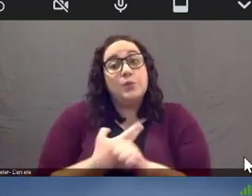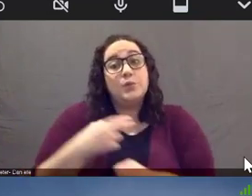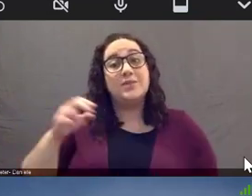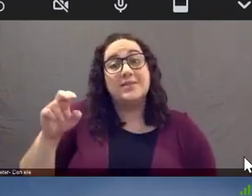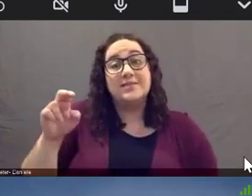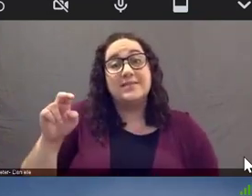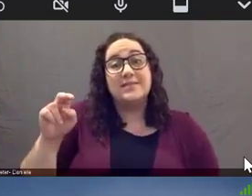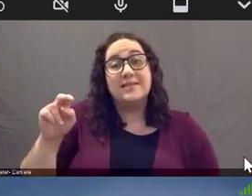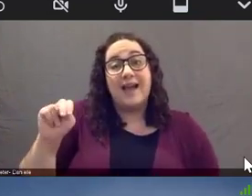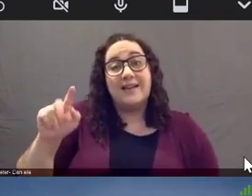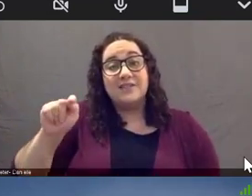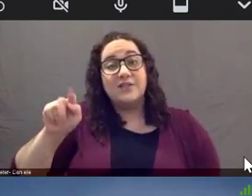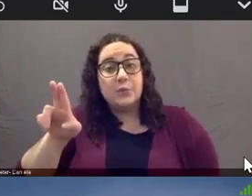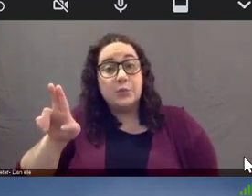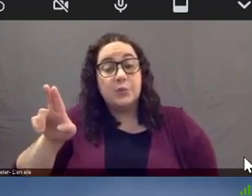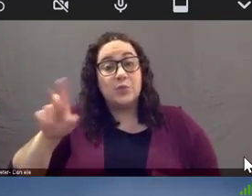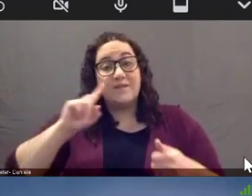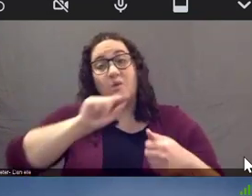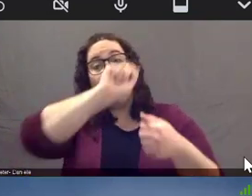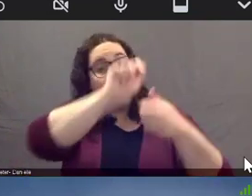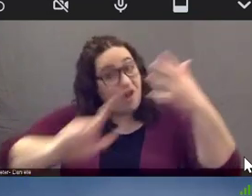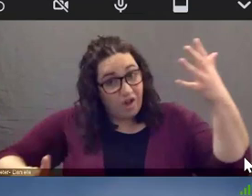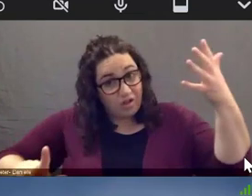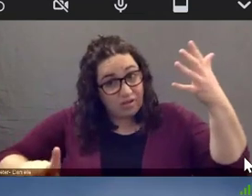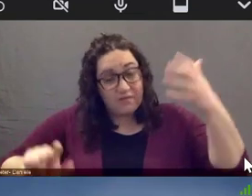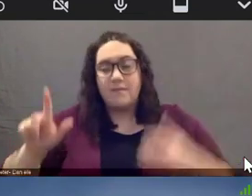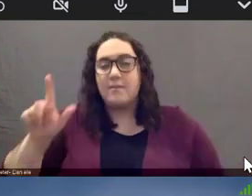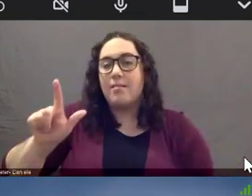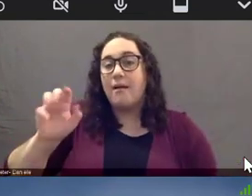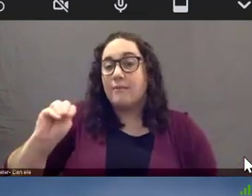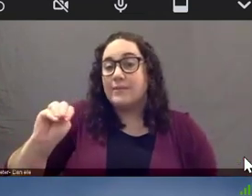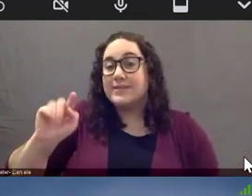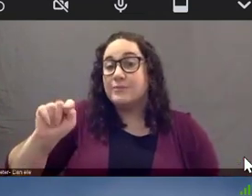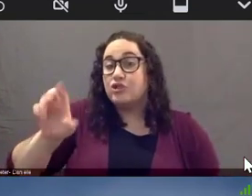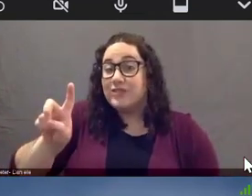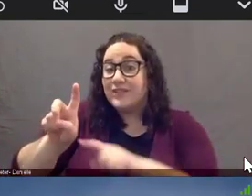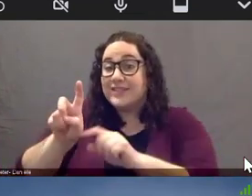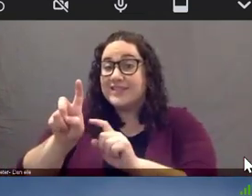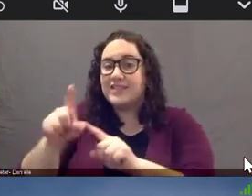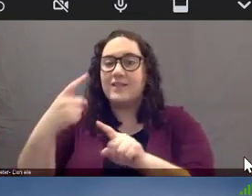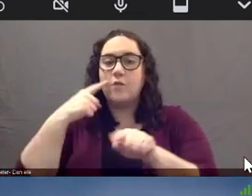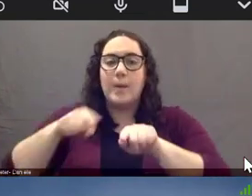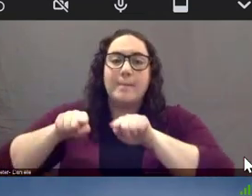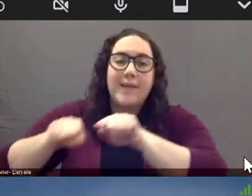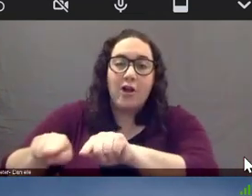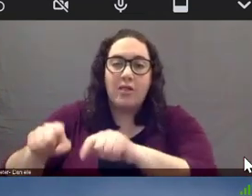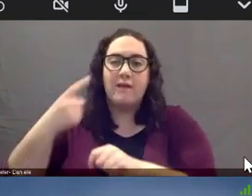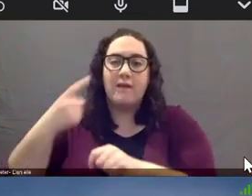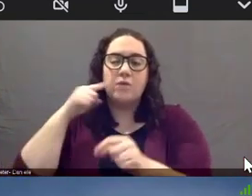the log mean temperature difference for the parallel flow and the counterflow, at least if we're not using fudge